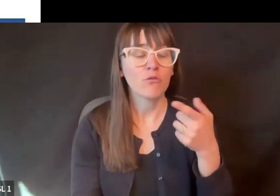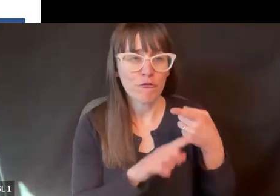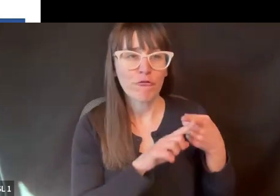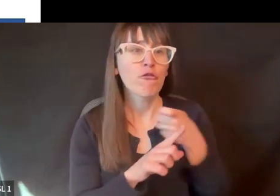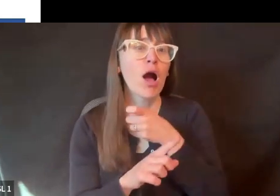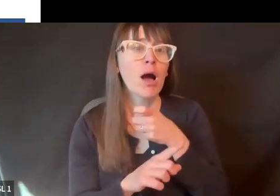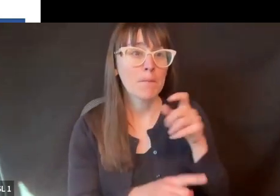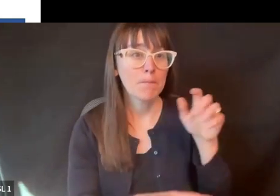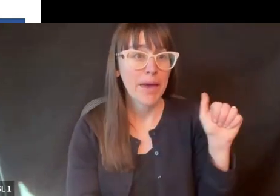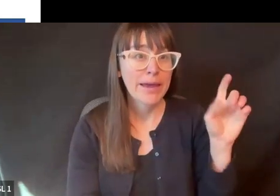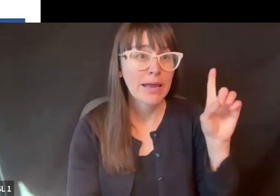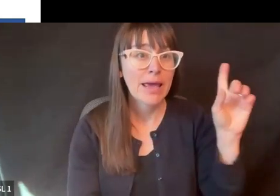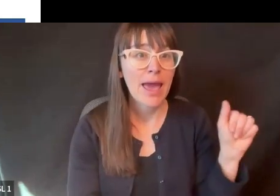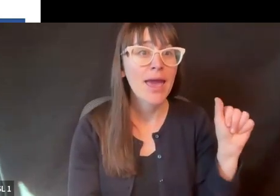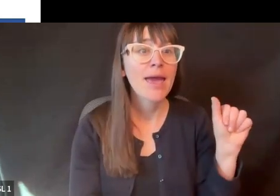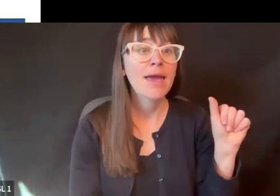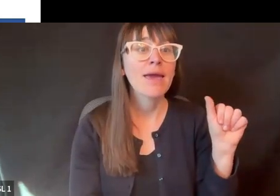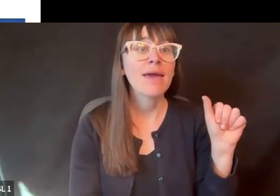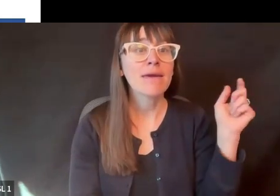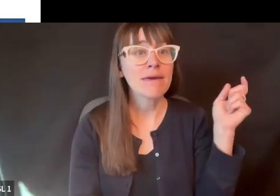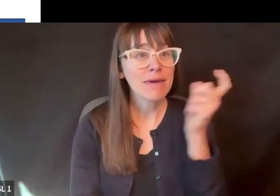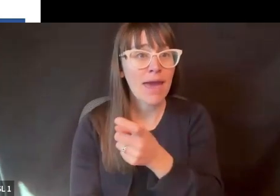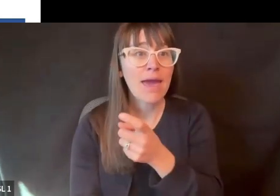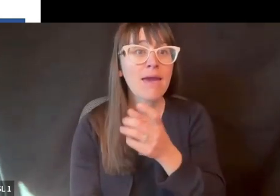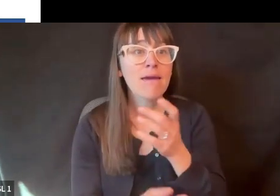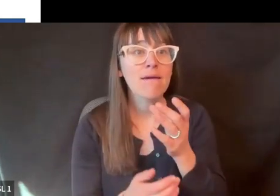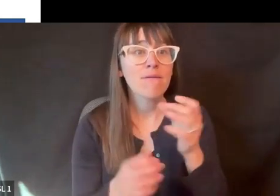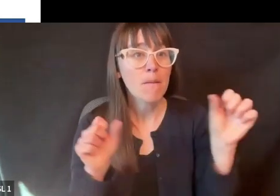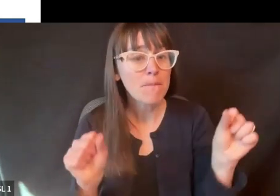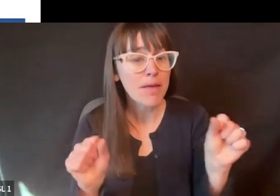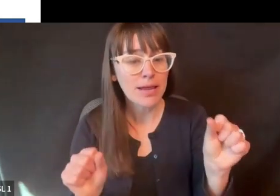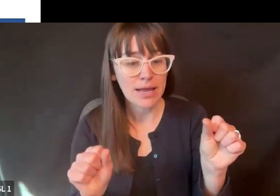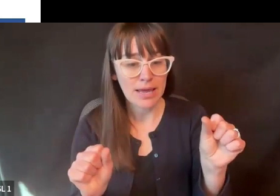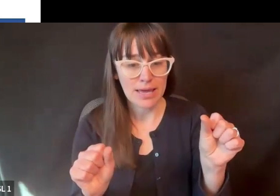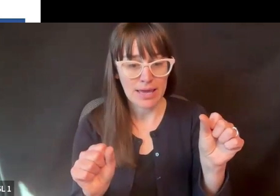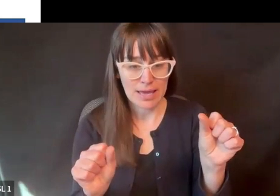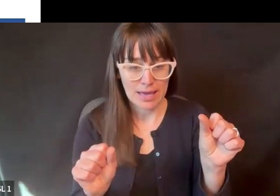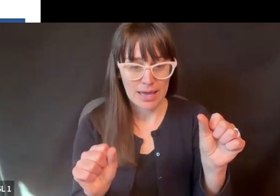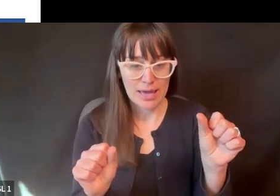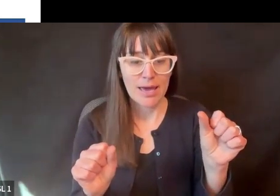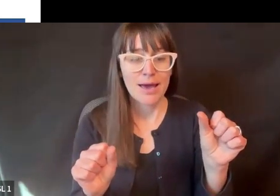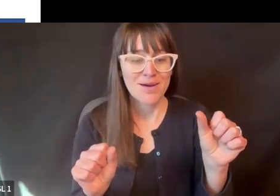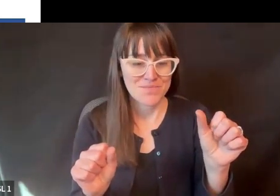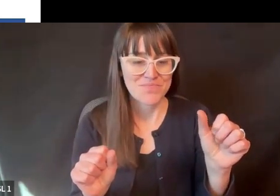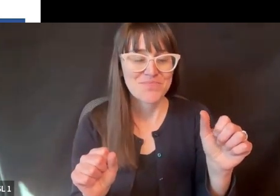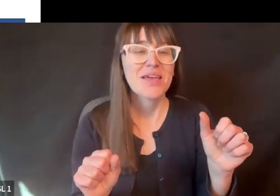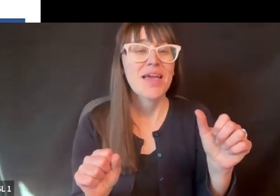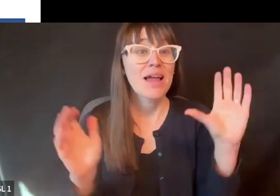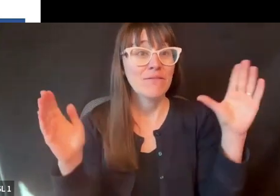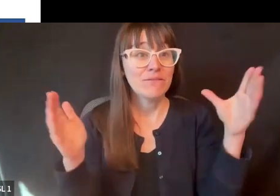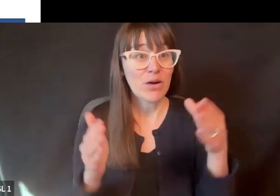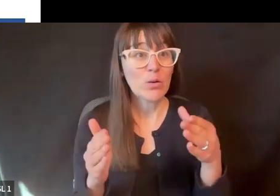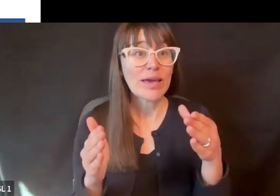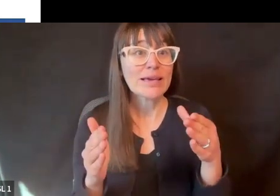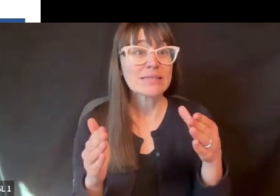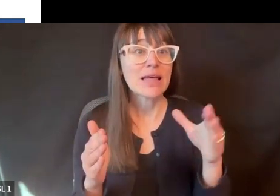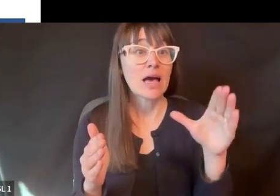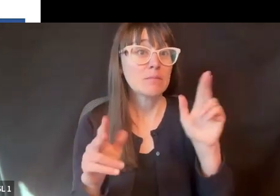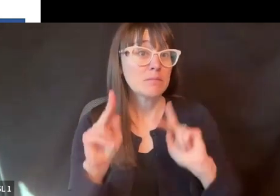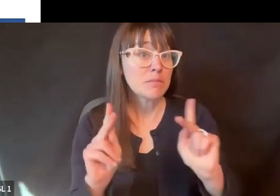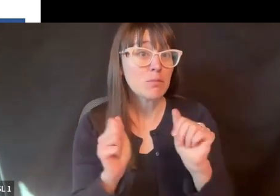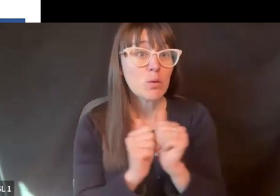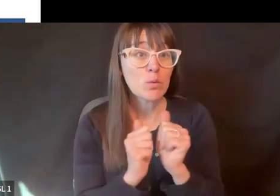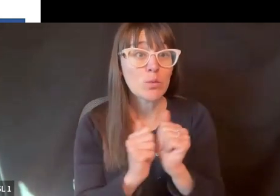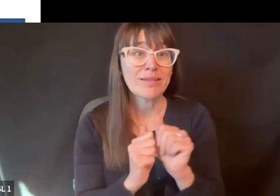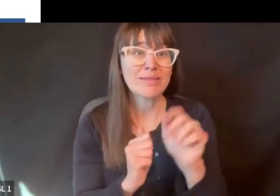built off of the Americans with Disabilities Act, right, and gave the ability and kind of focus that